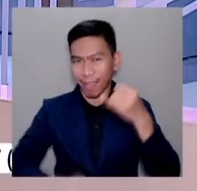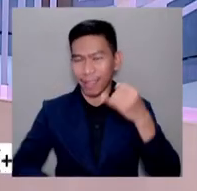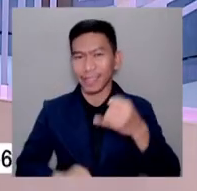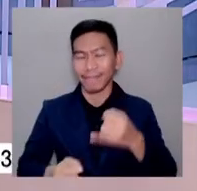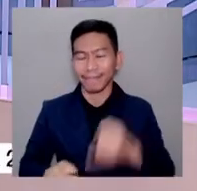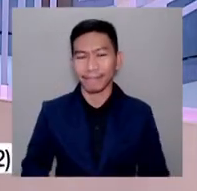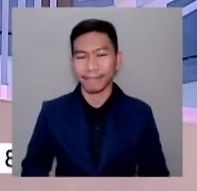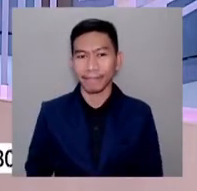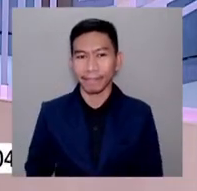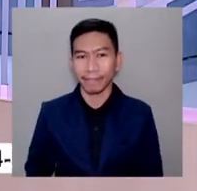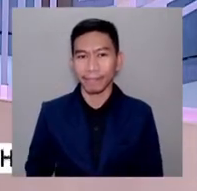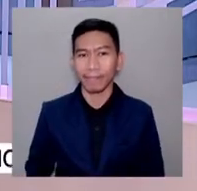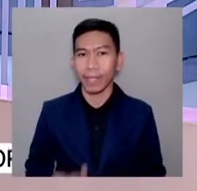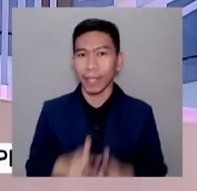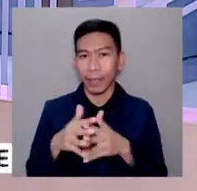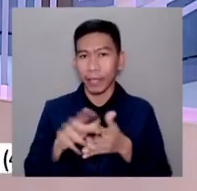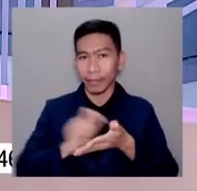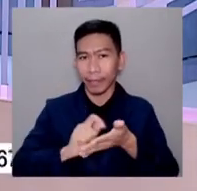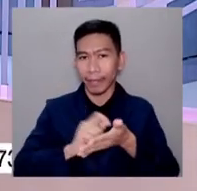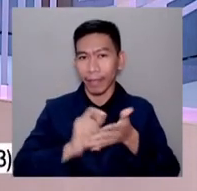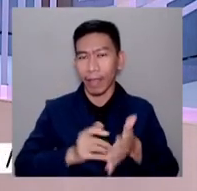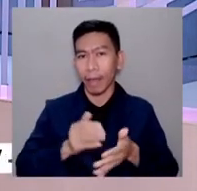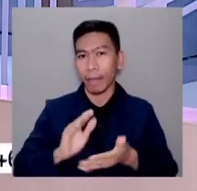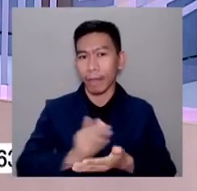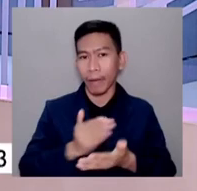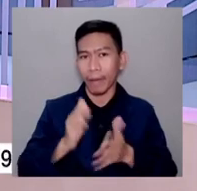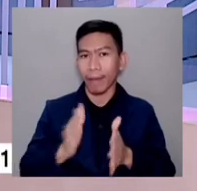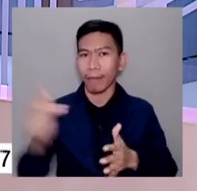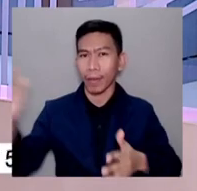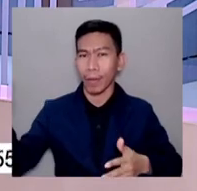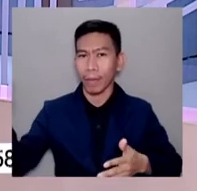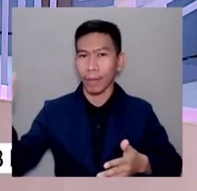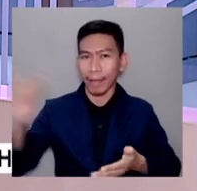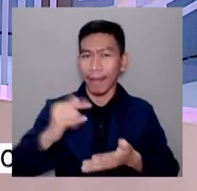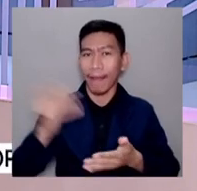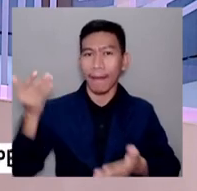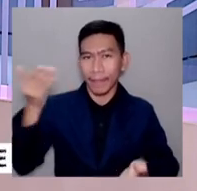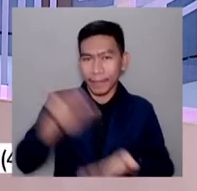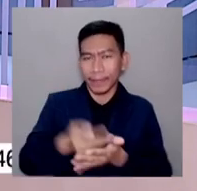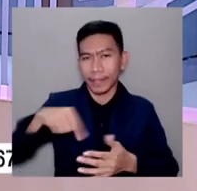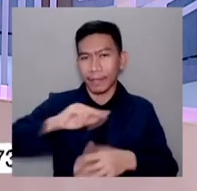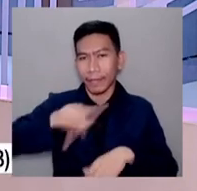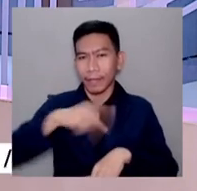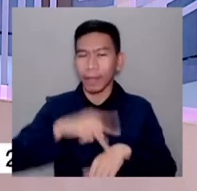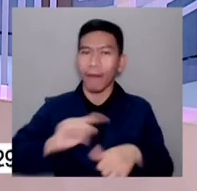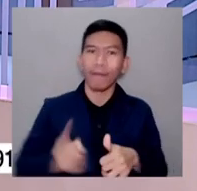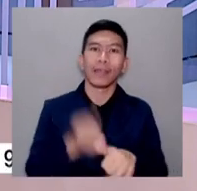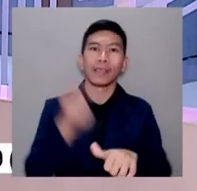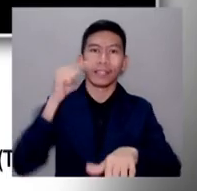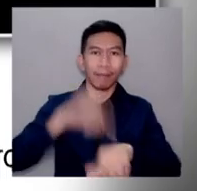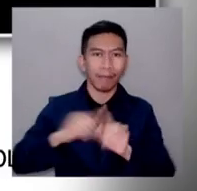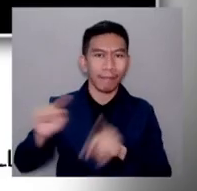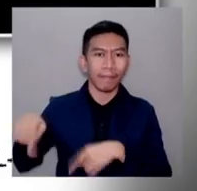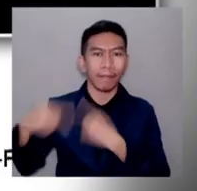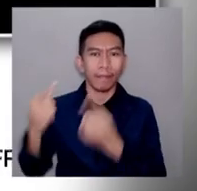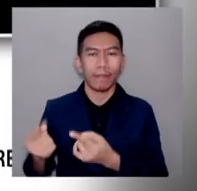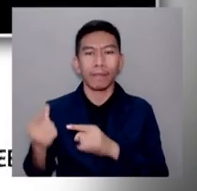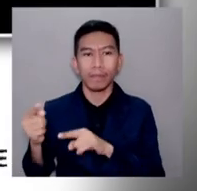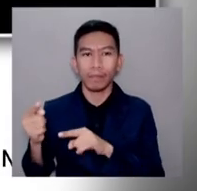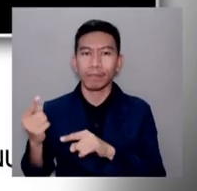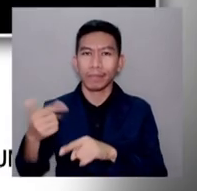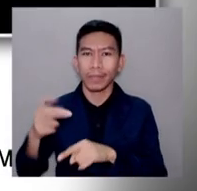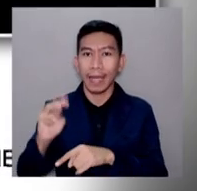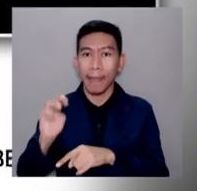American singer-songwriter Billie Eilish coming to the Philippines for a concert for the first time ever. The 20-year-old multiple Grammy winner